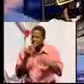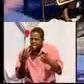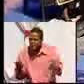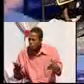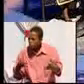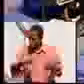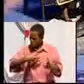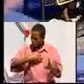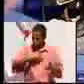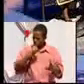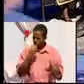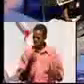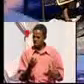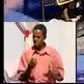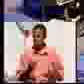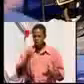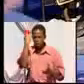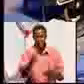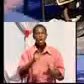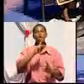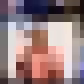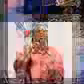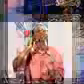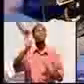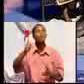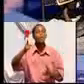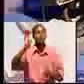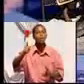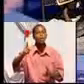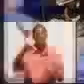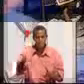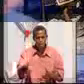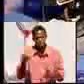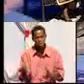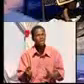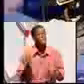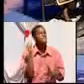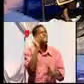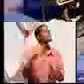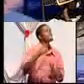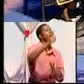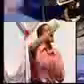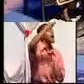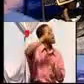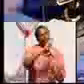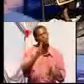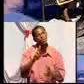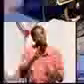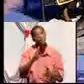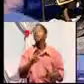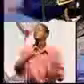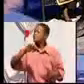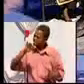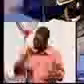you are just in the Kombo area without going further down like the upper river and... Yeah, for the meantime, we are